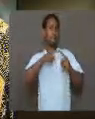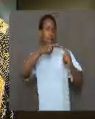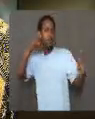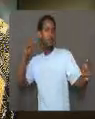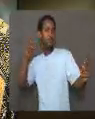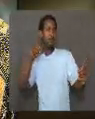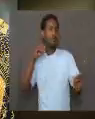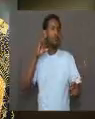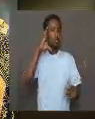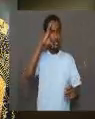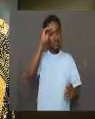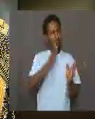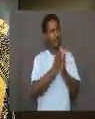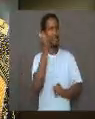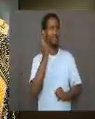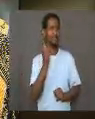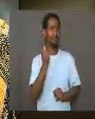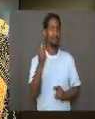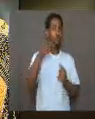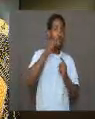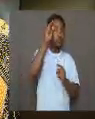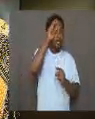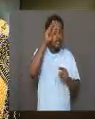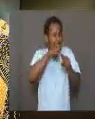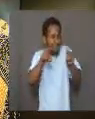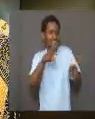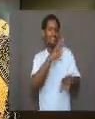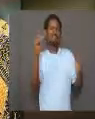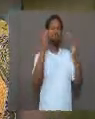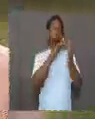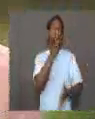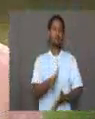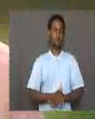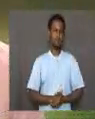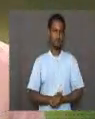the cultural difference and inequality.